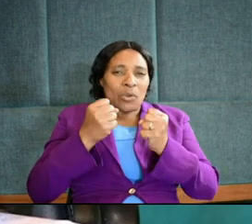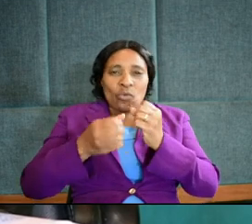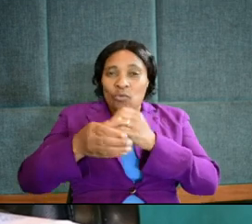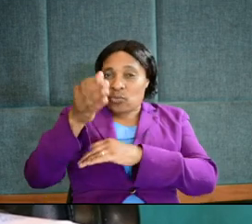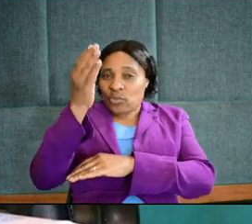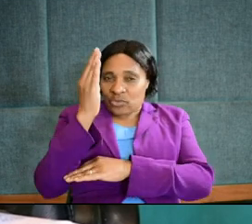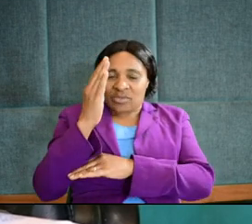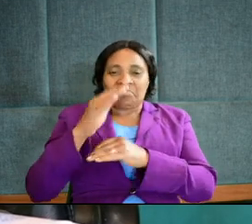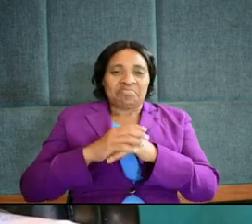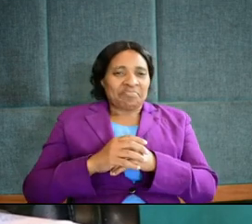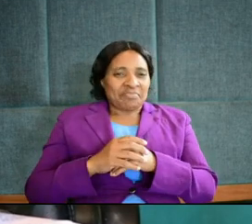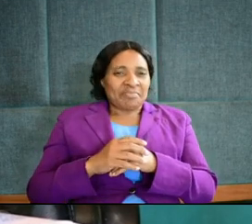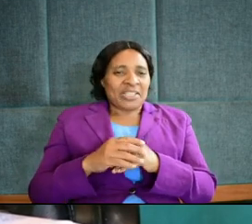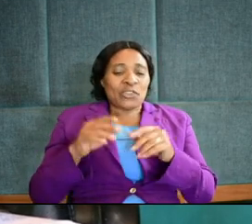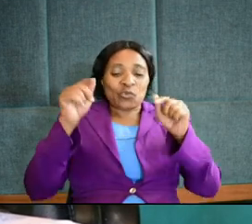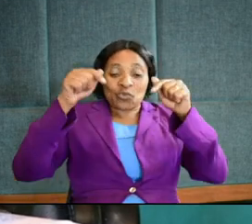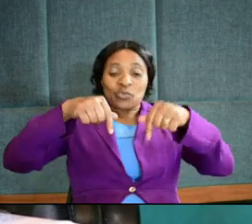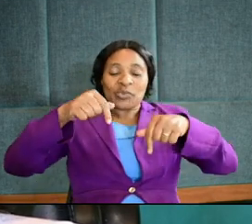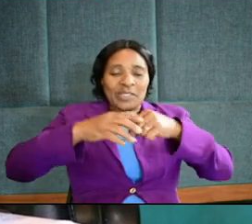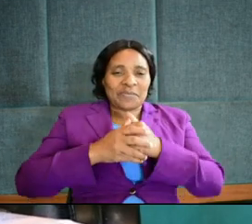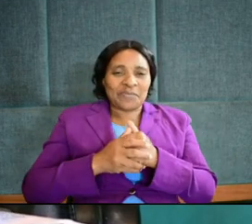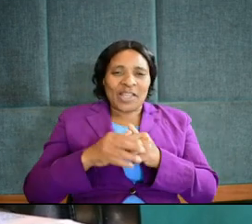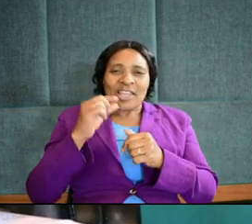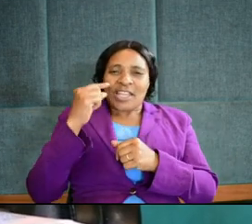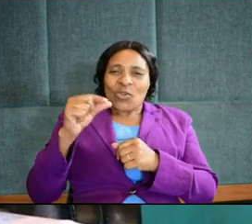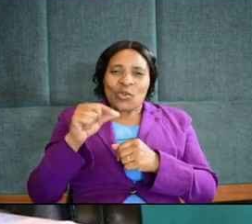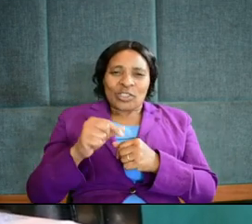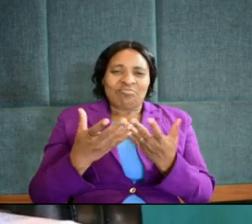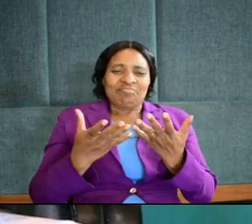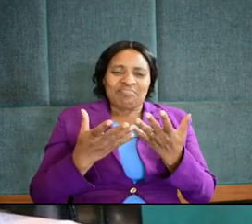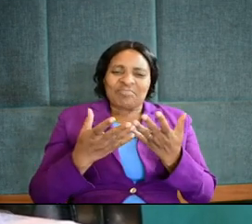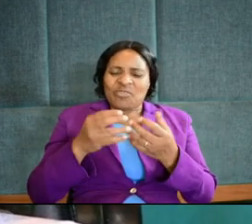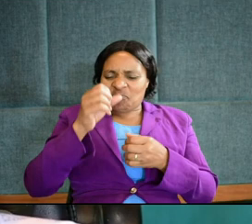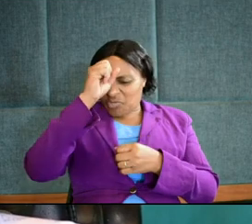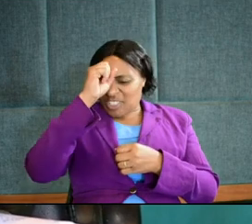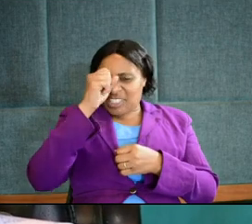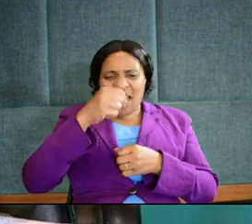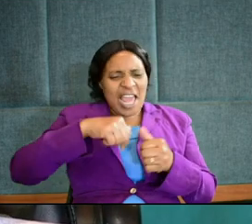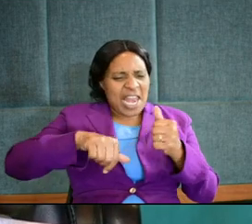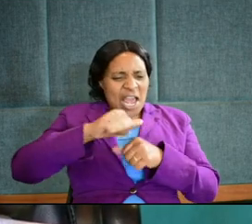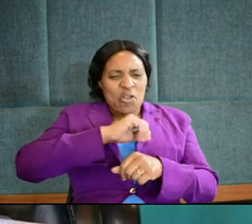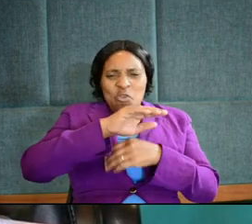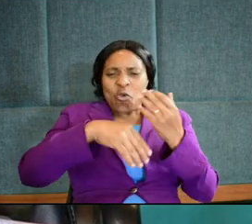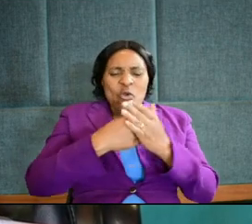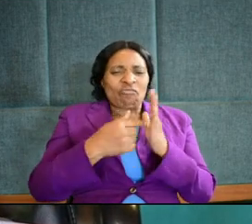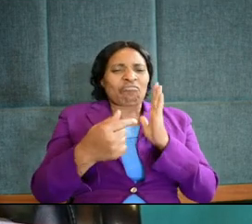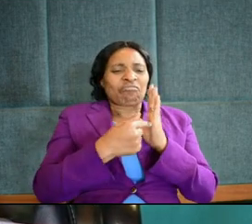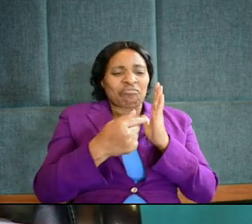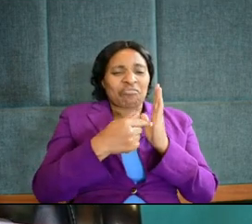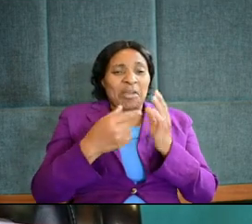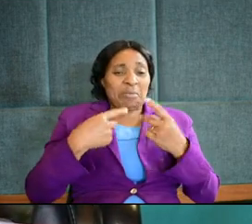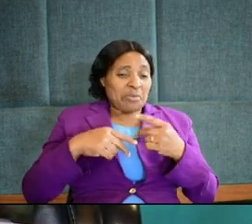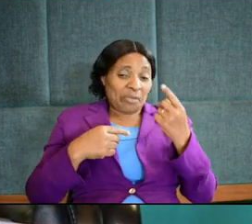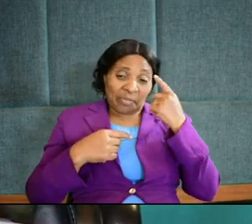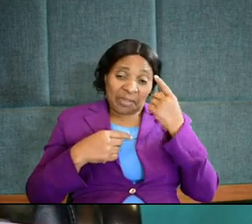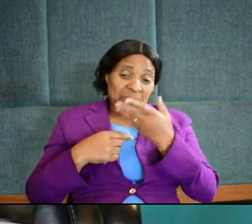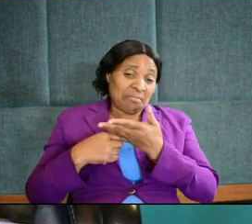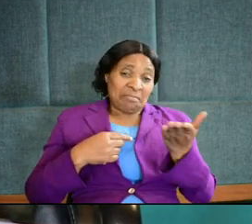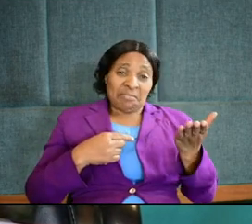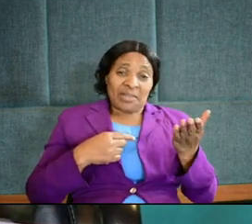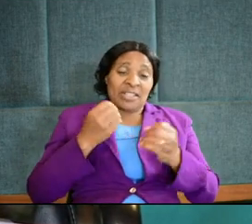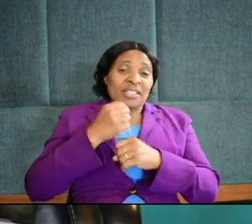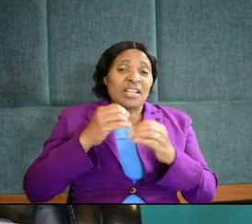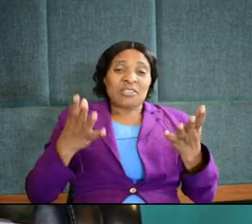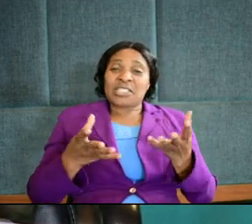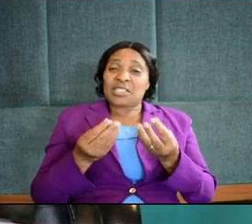God. And even today, the gospel sounds foolish. Around all this technology, people think salvation can't